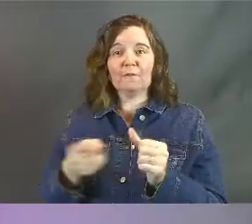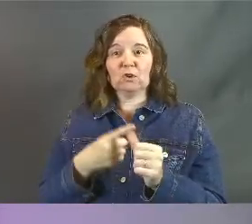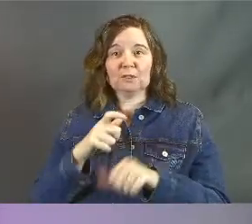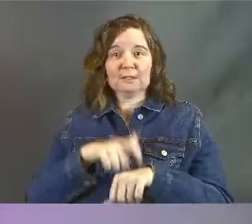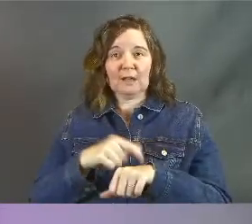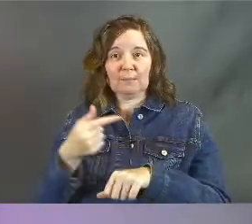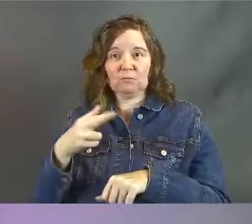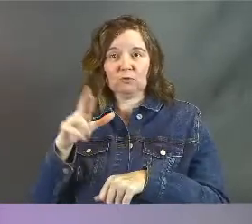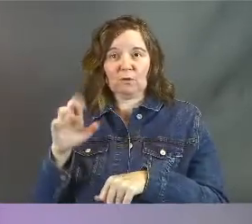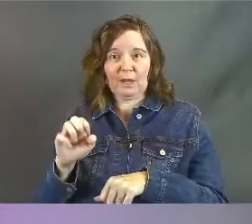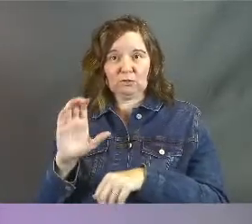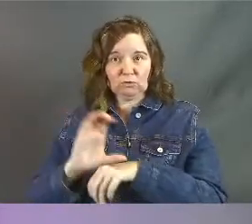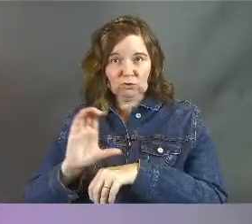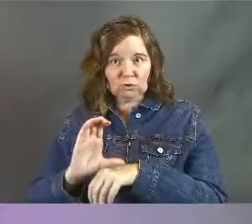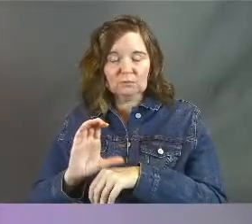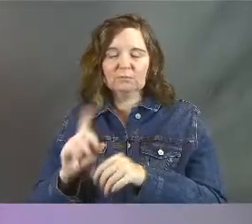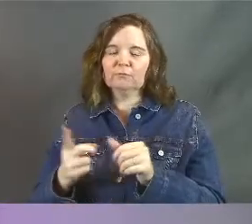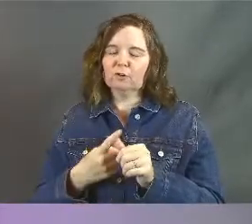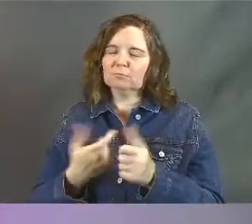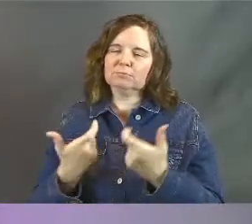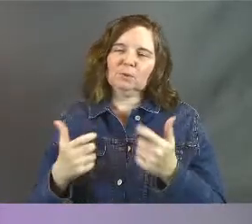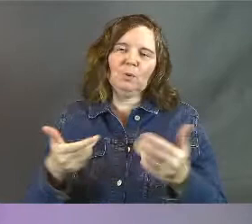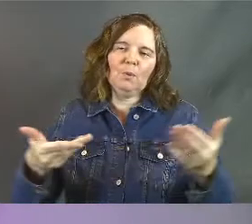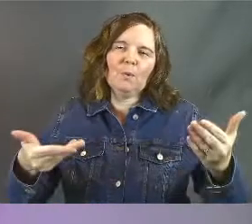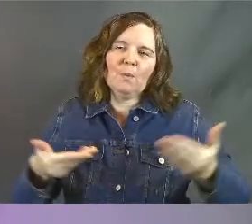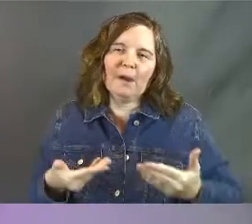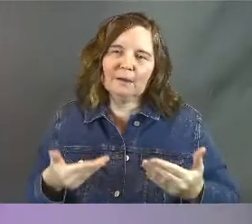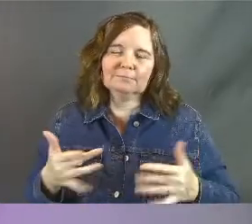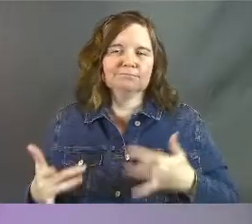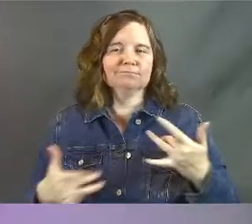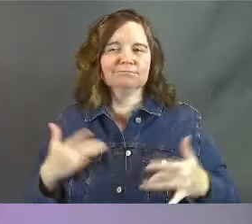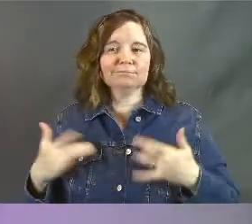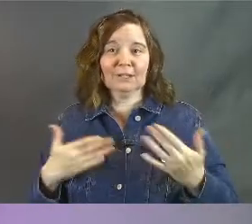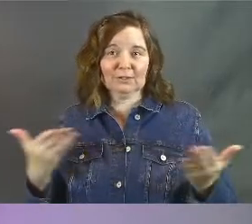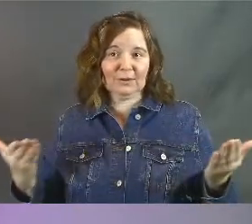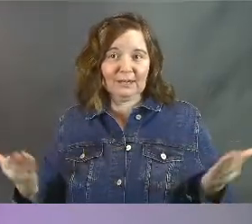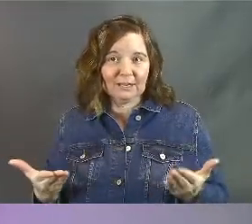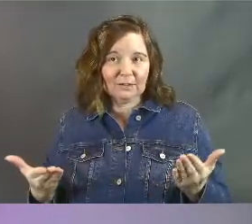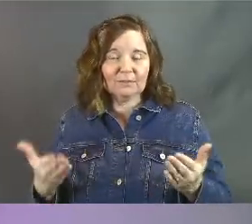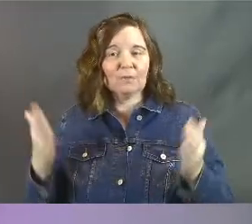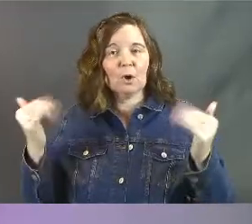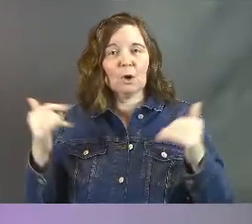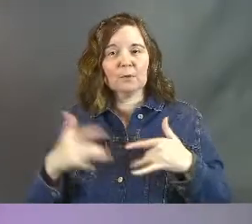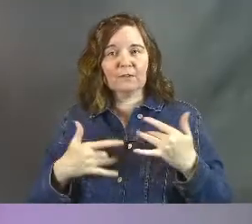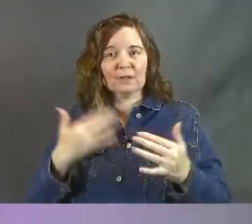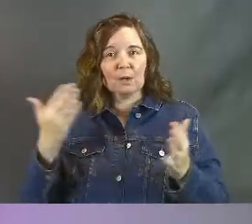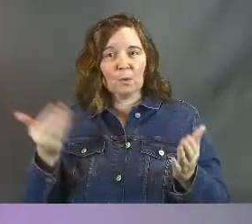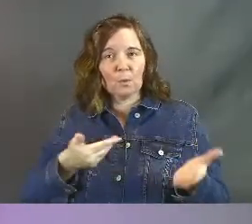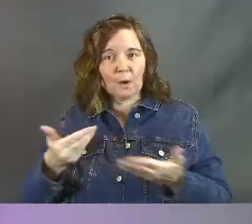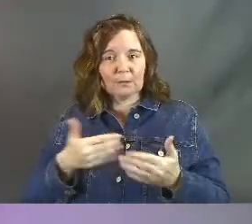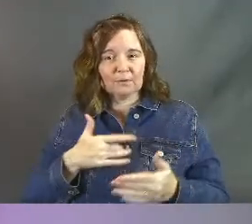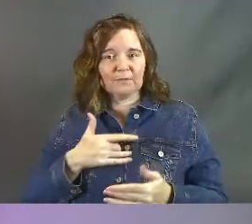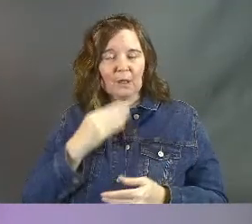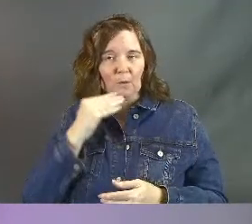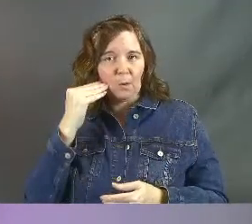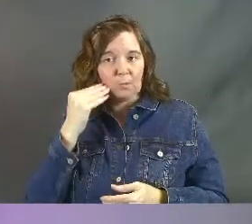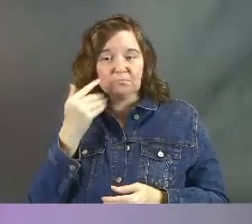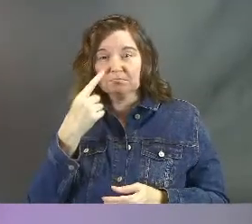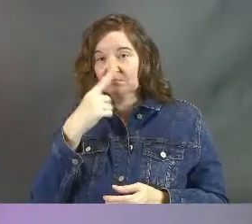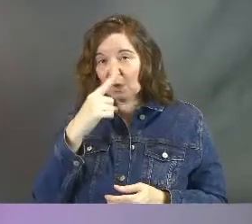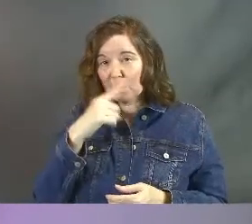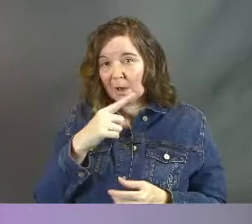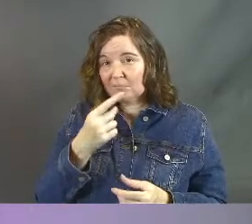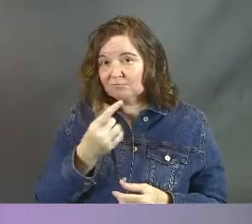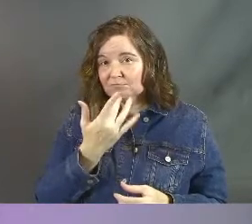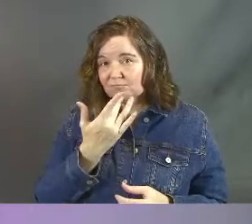first time at Grace Fellowship Church, first off, a huge welcome to you. We're so, so glad that you're here. Hope that you feel welcome to feel at home. If you wouldn't mind